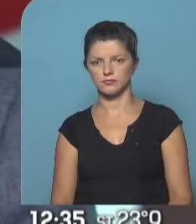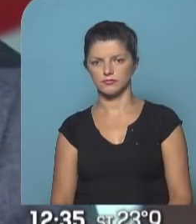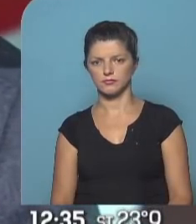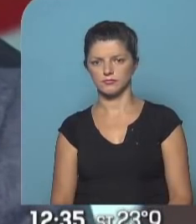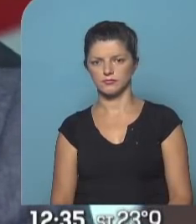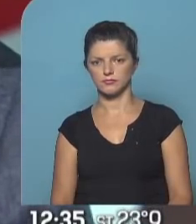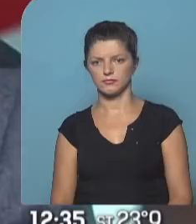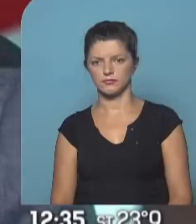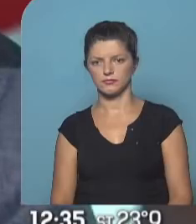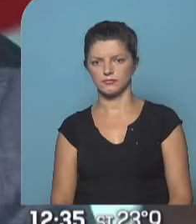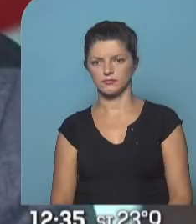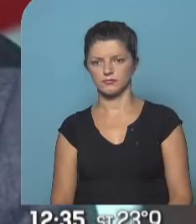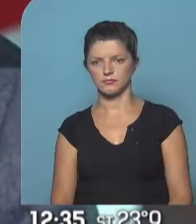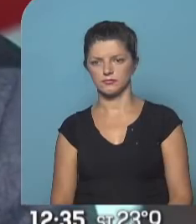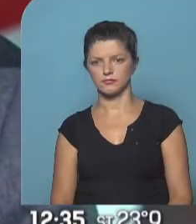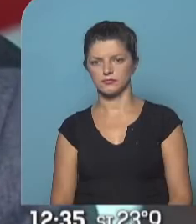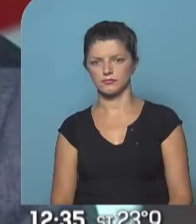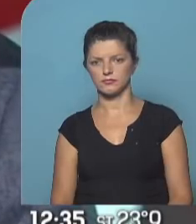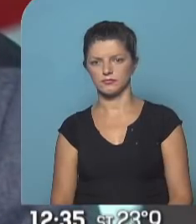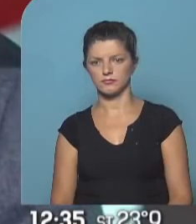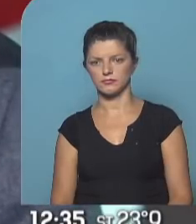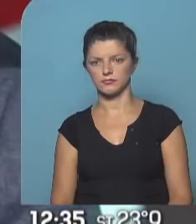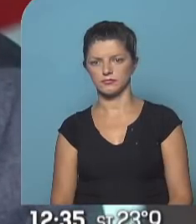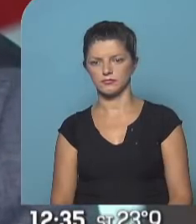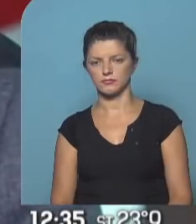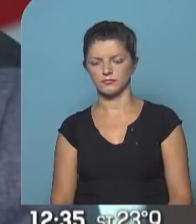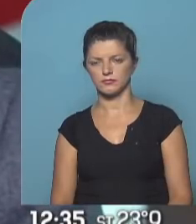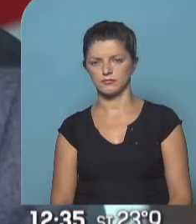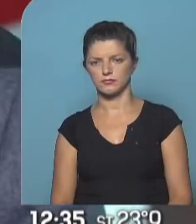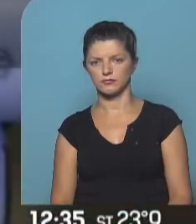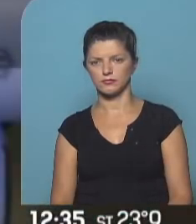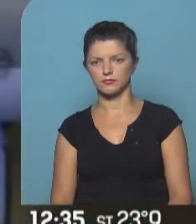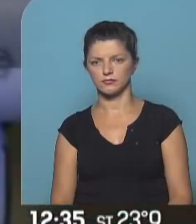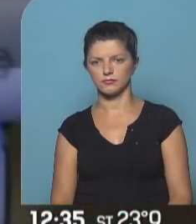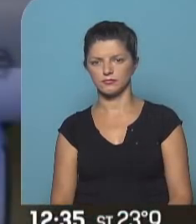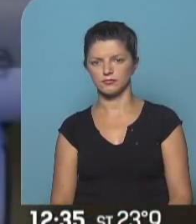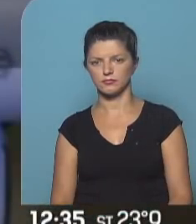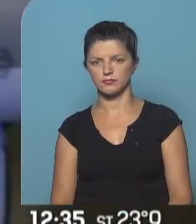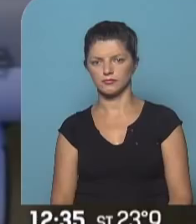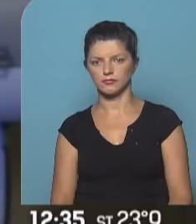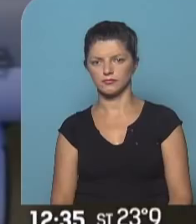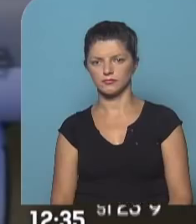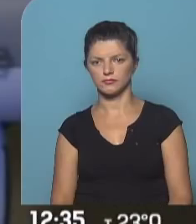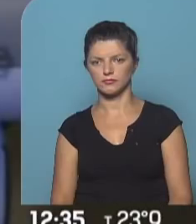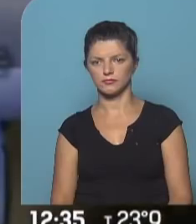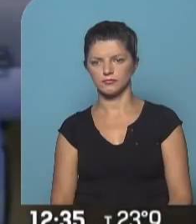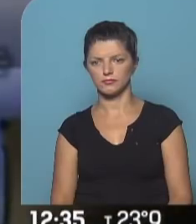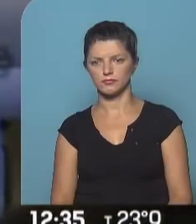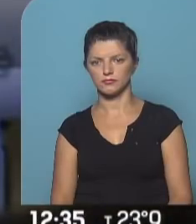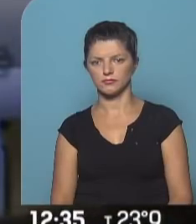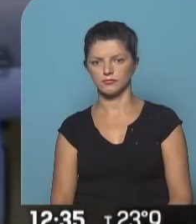need for immediate gratification. It's all about him. You said that these senior people insult